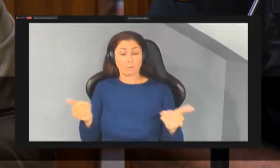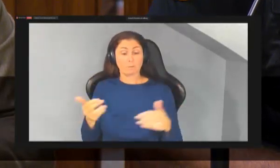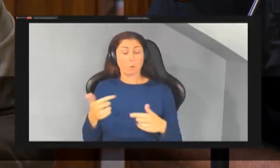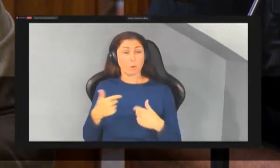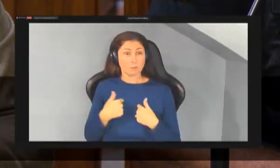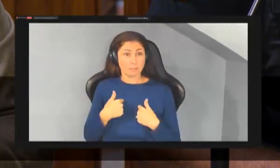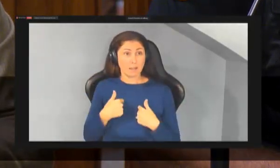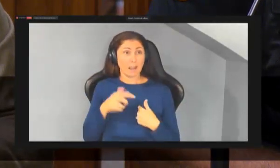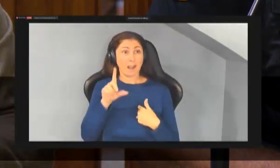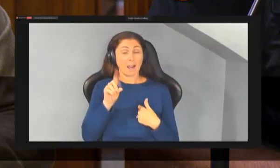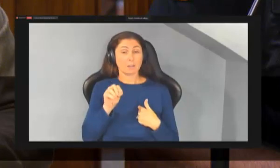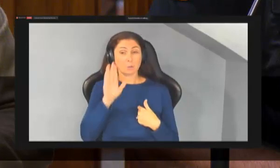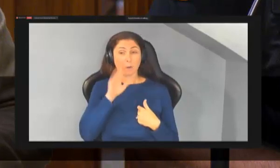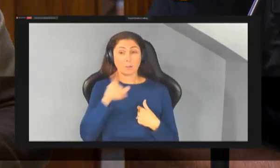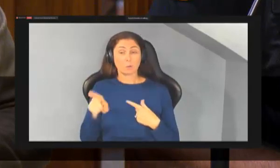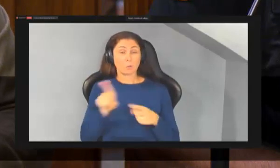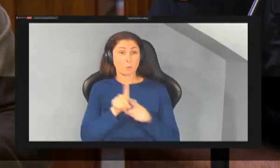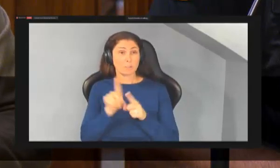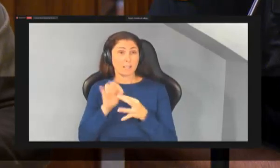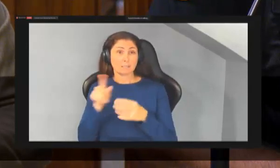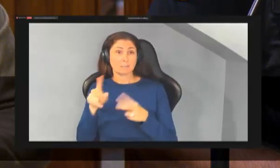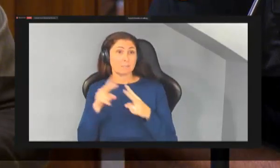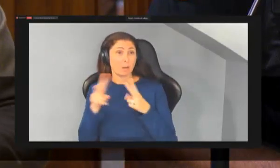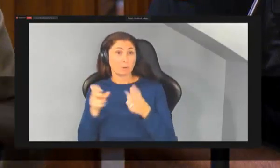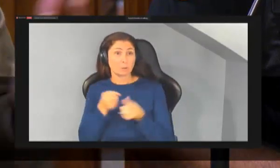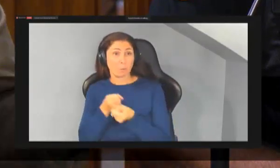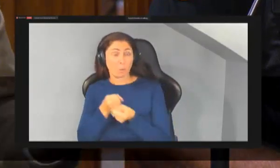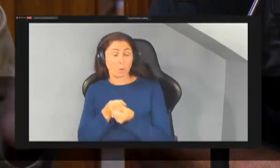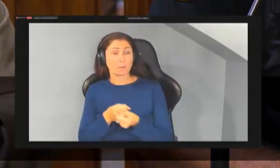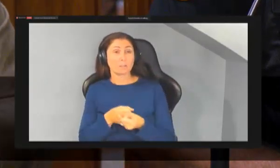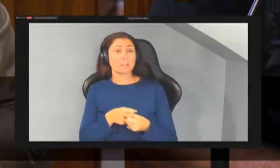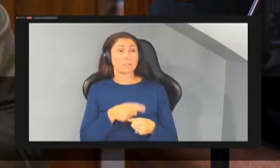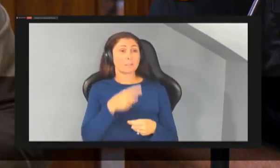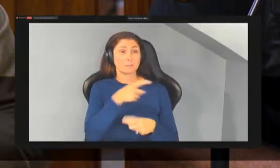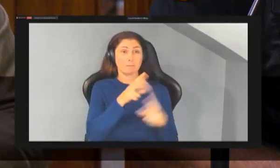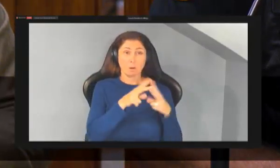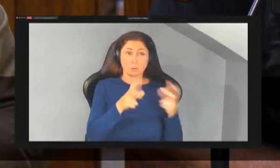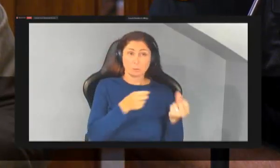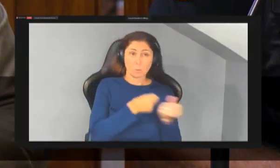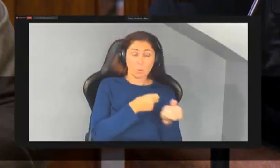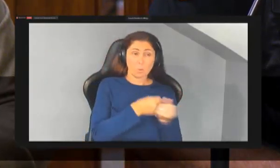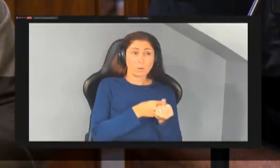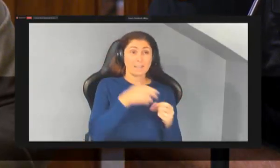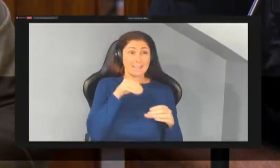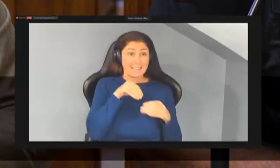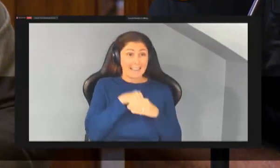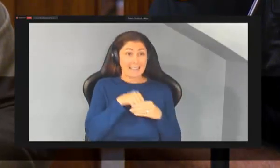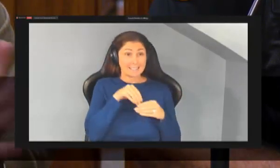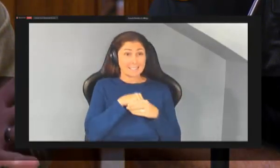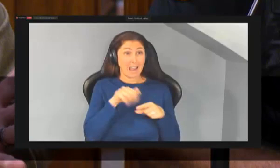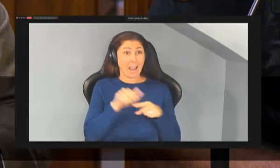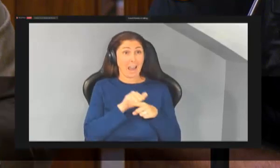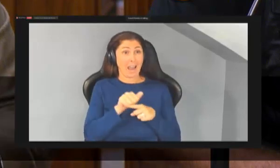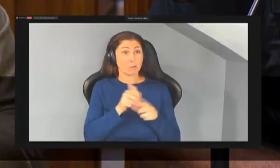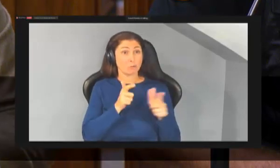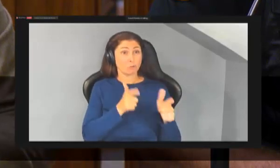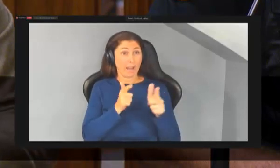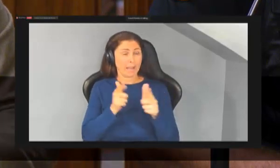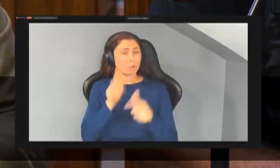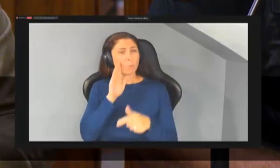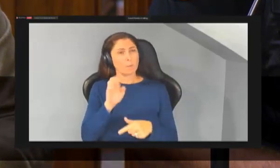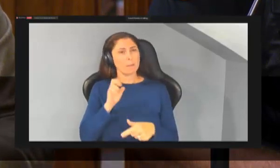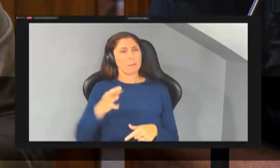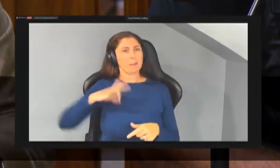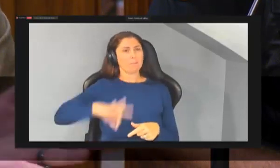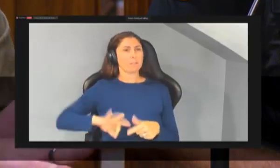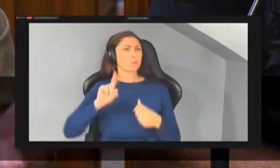as you said, the chief's very supportive of it. I believe Lieutenant Palermo is supportive. An indoor range would be beneficial to everyone